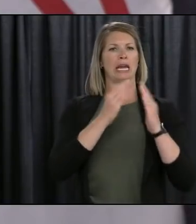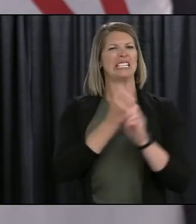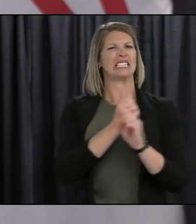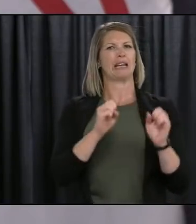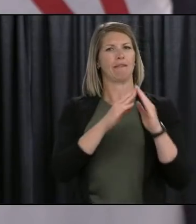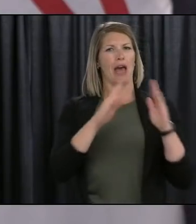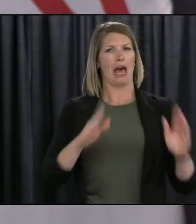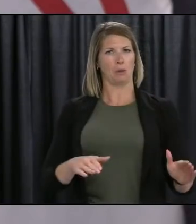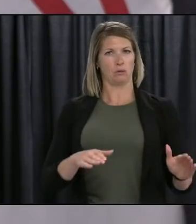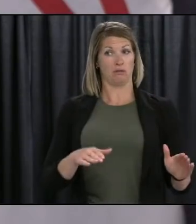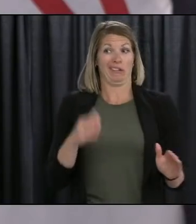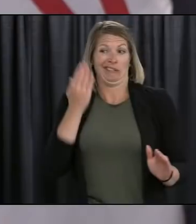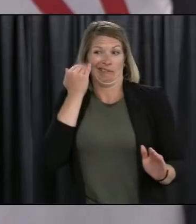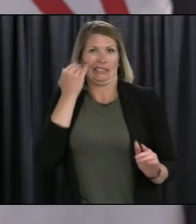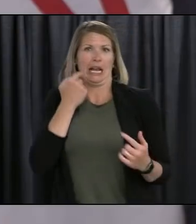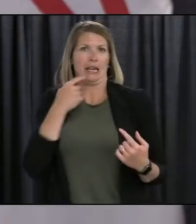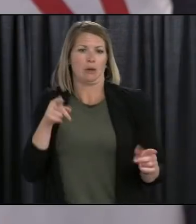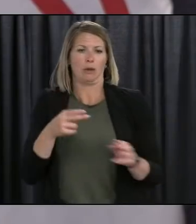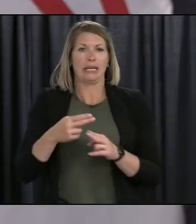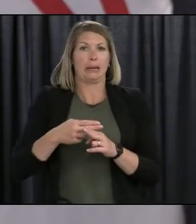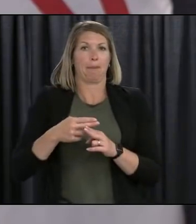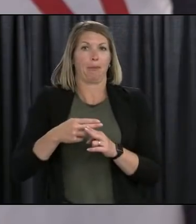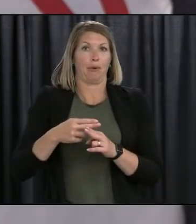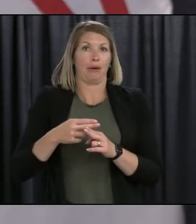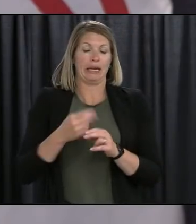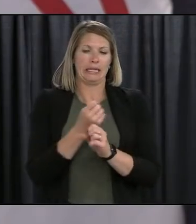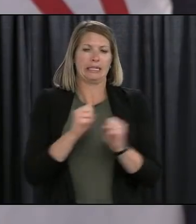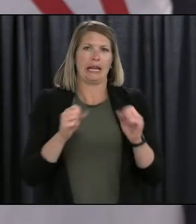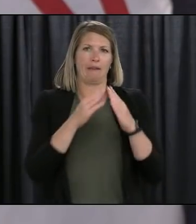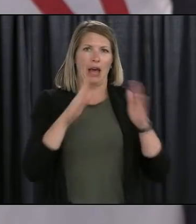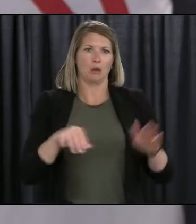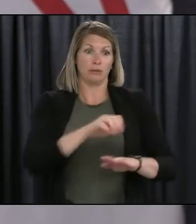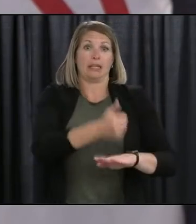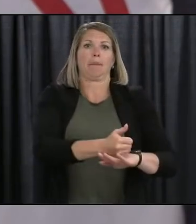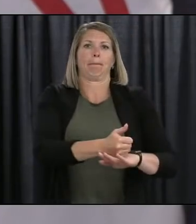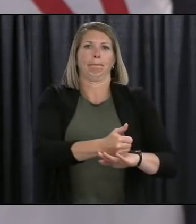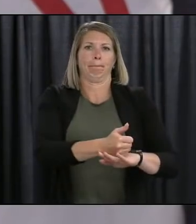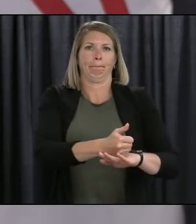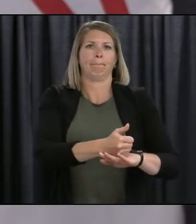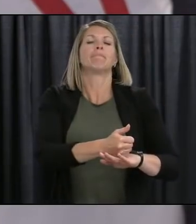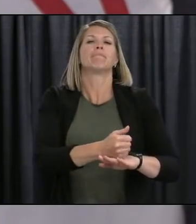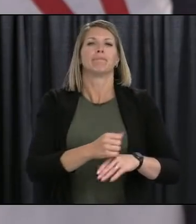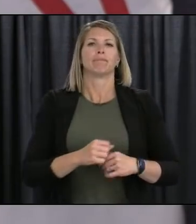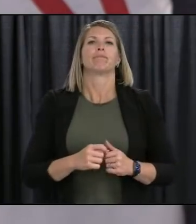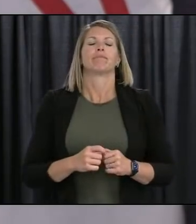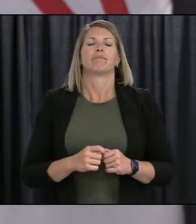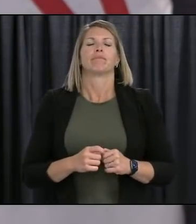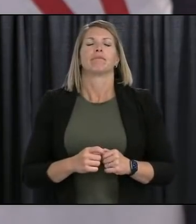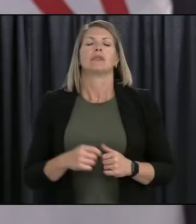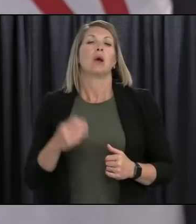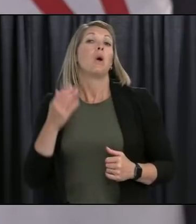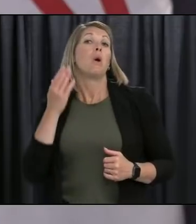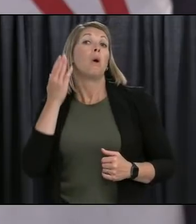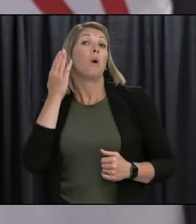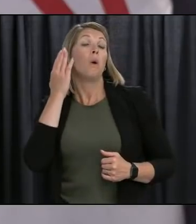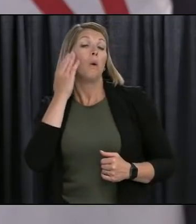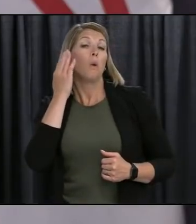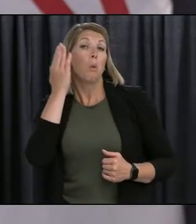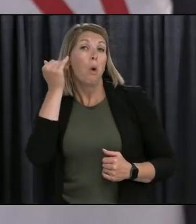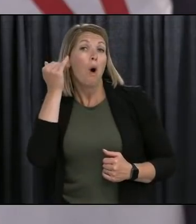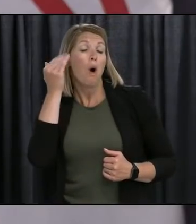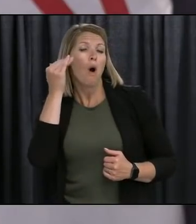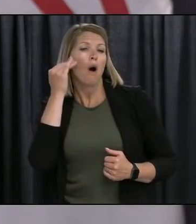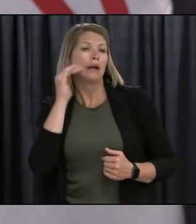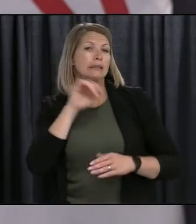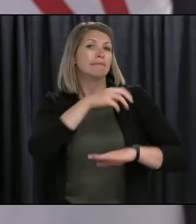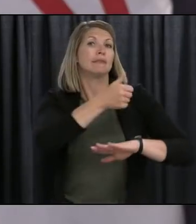success they've had in dealing with some of the most vulnerable in our society. And this an idea that came from the collective spirit